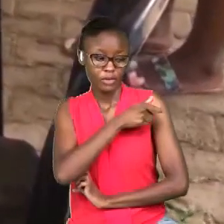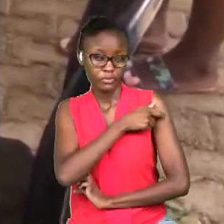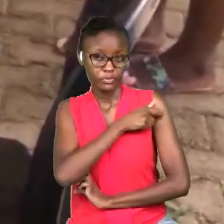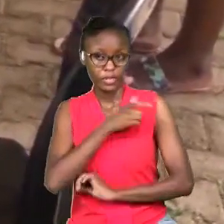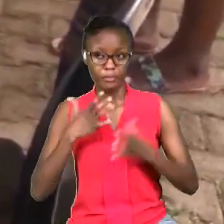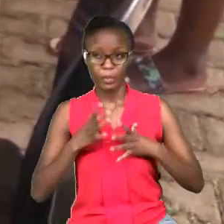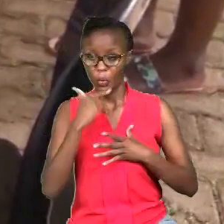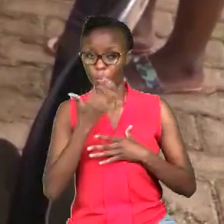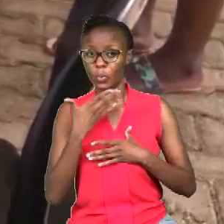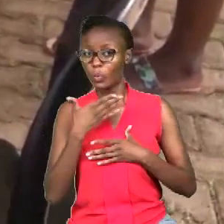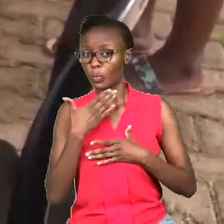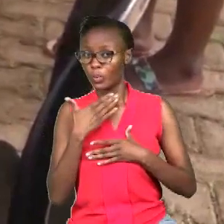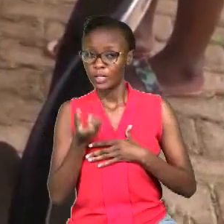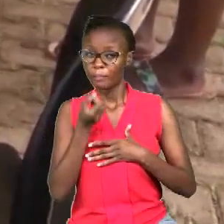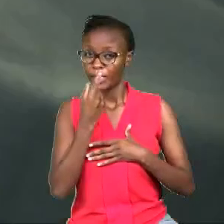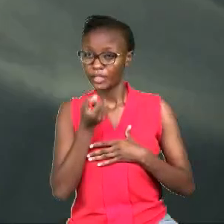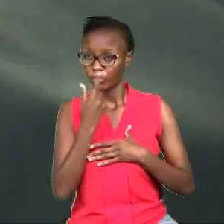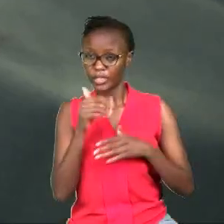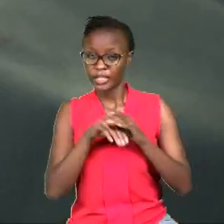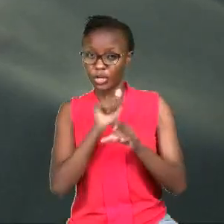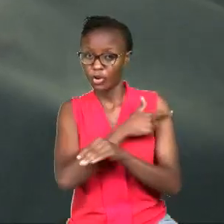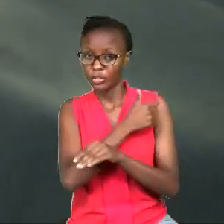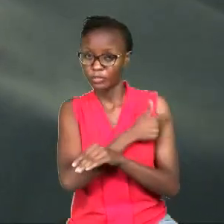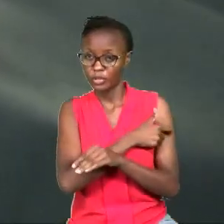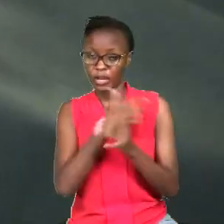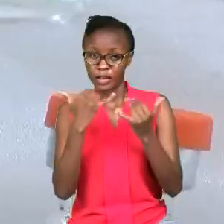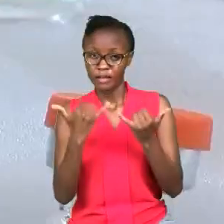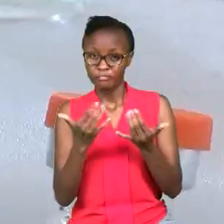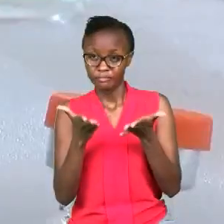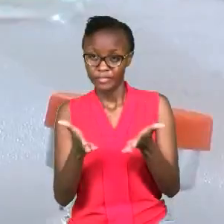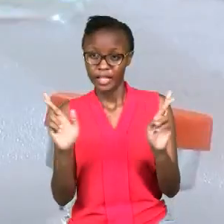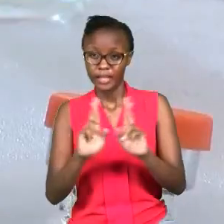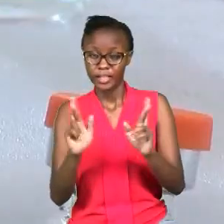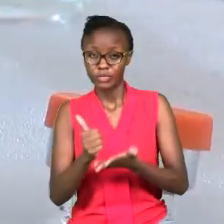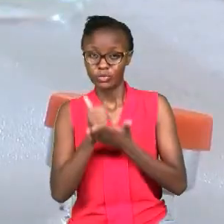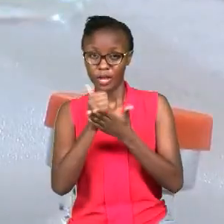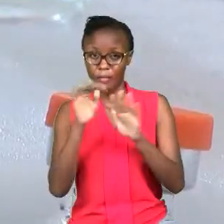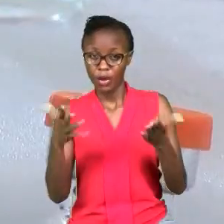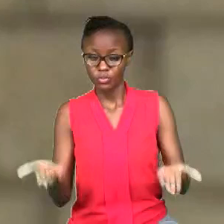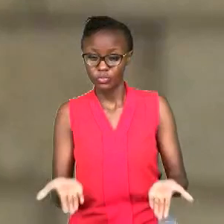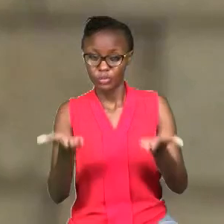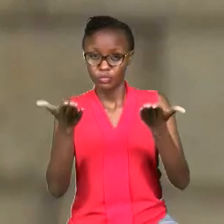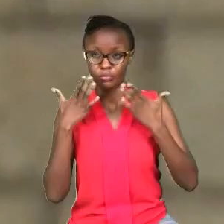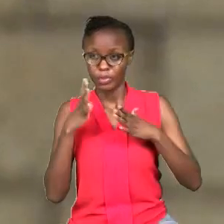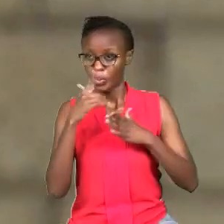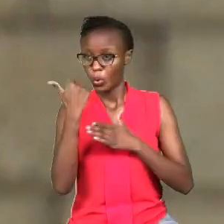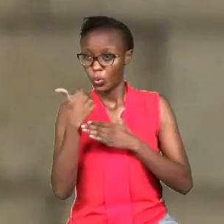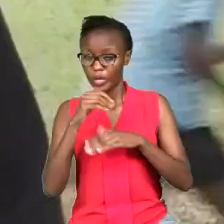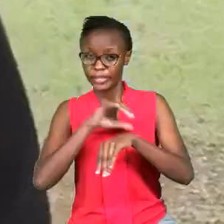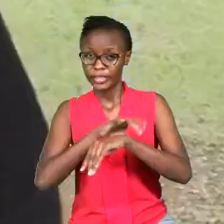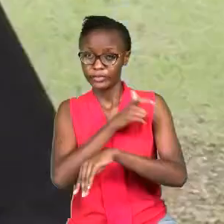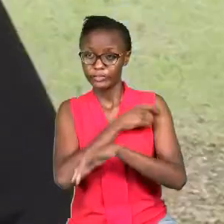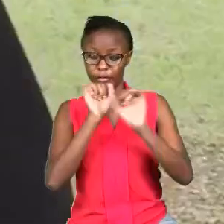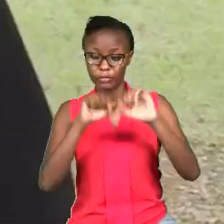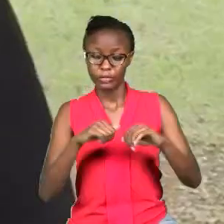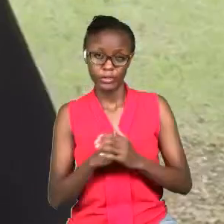seeking medical attention at government facilities has been put in place to help in increasing the number of people getting the job. Who